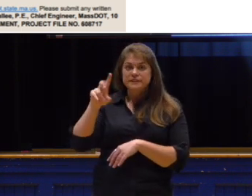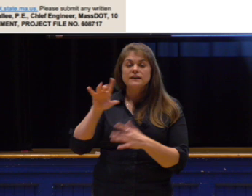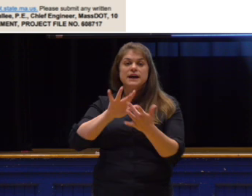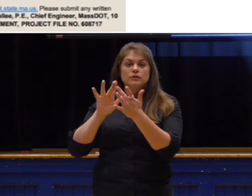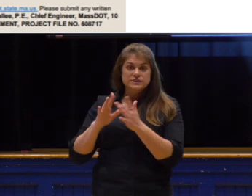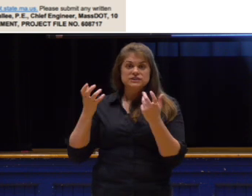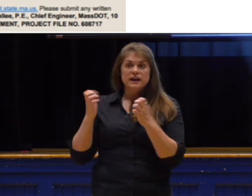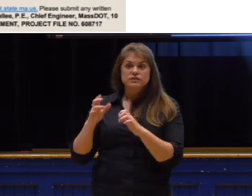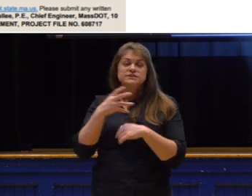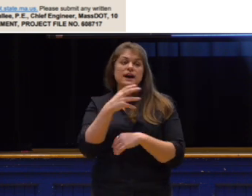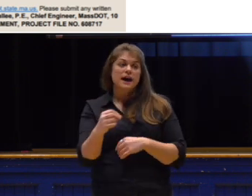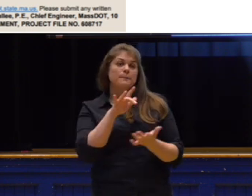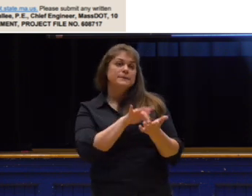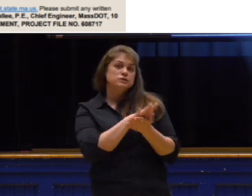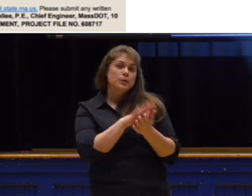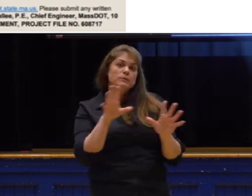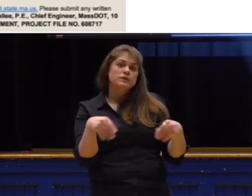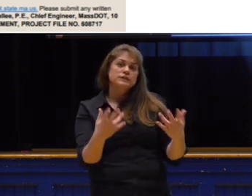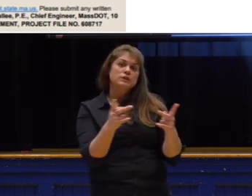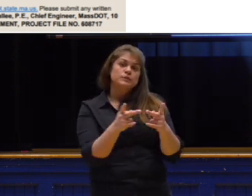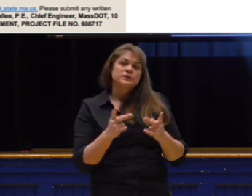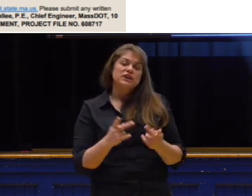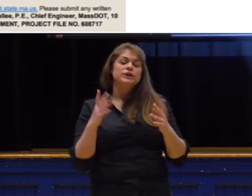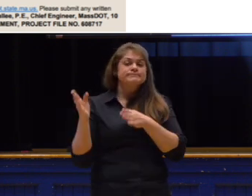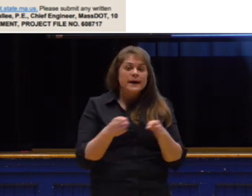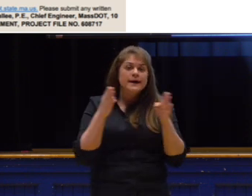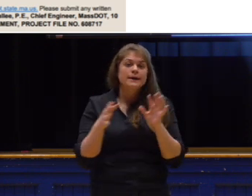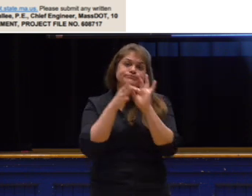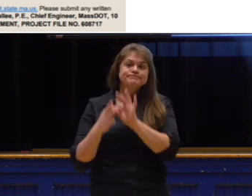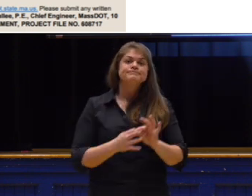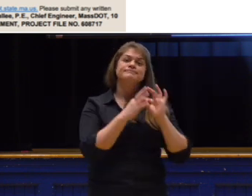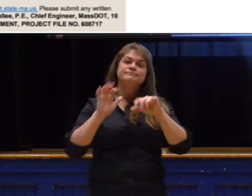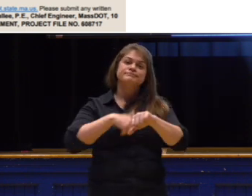Park Middle School and the school district for providing the venue and all of the planning and coordination.